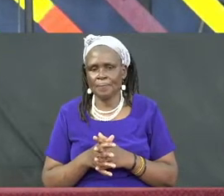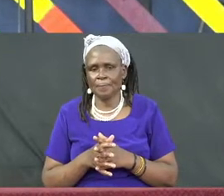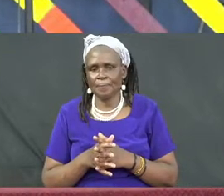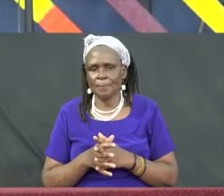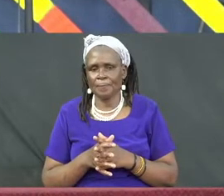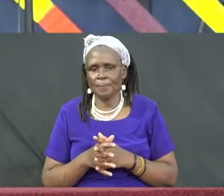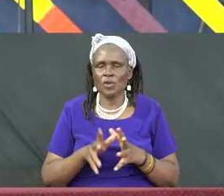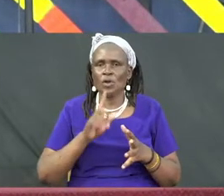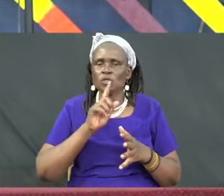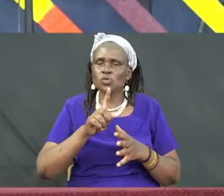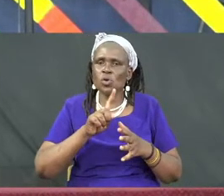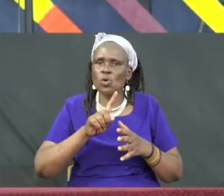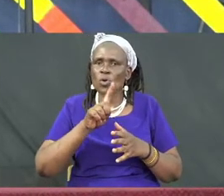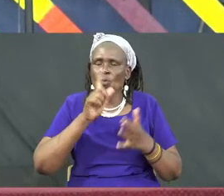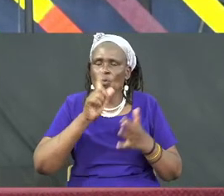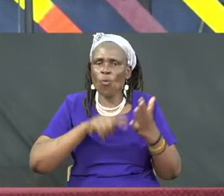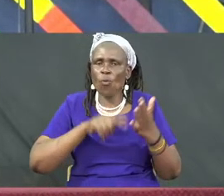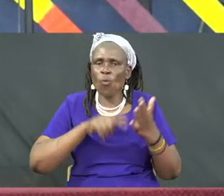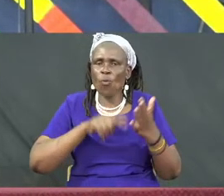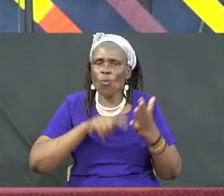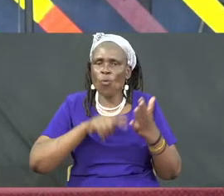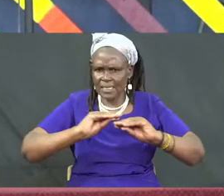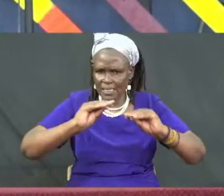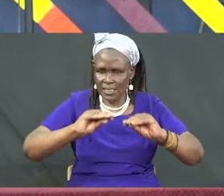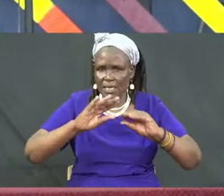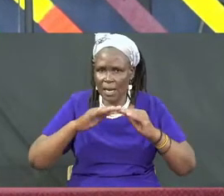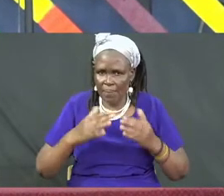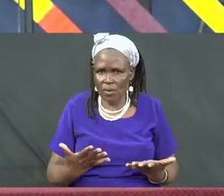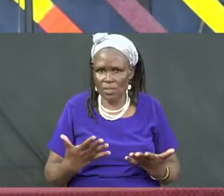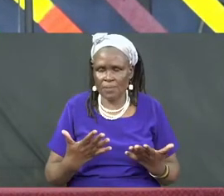So then what is this teaching of Balaam?